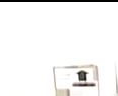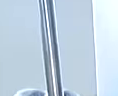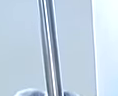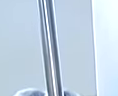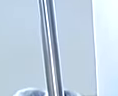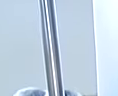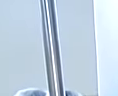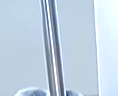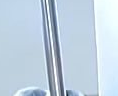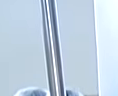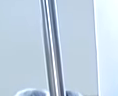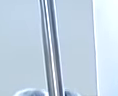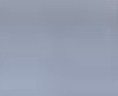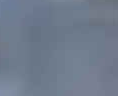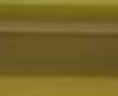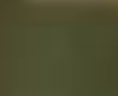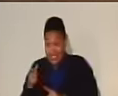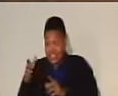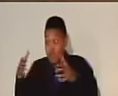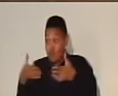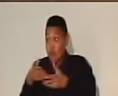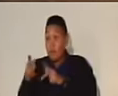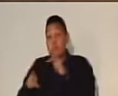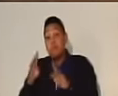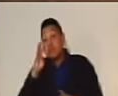areas to drive economic growth through production.